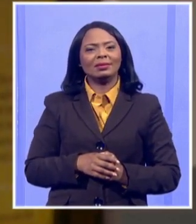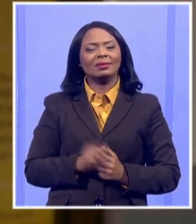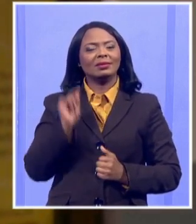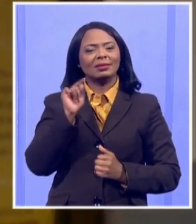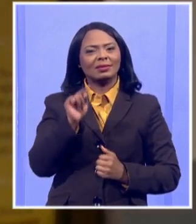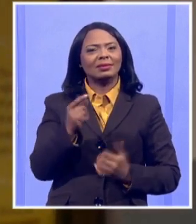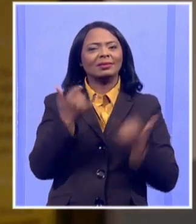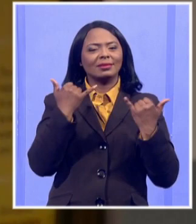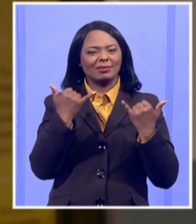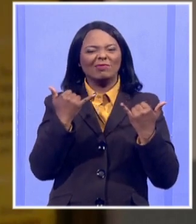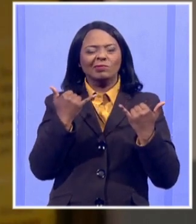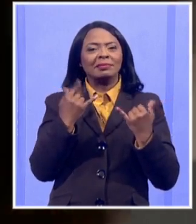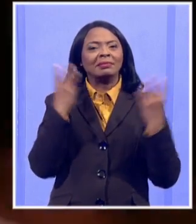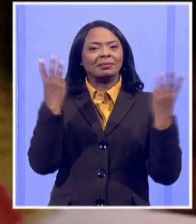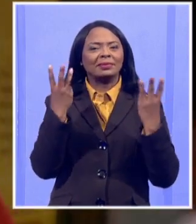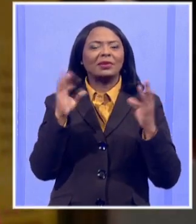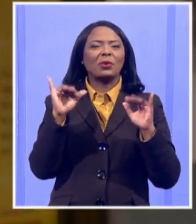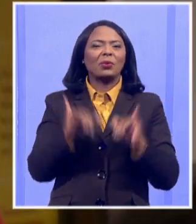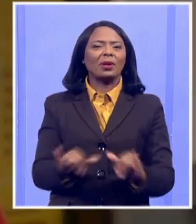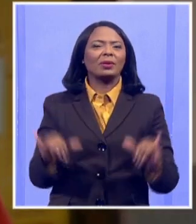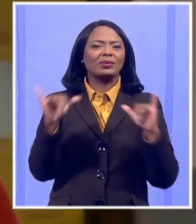2 hours long to wait for